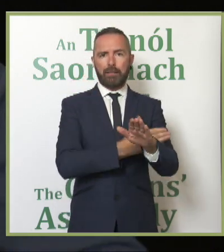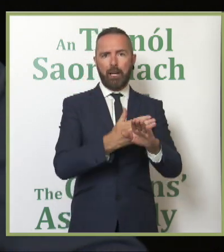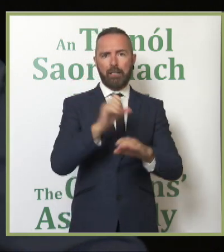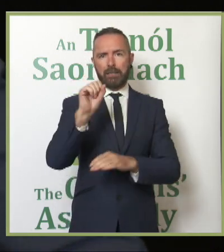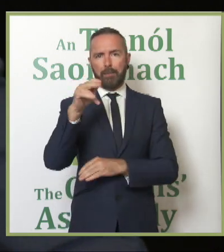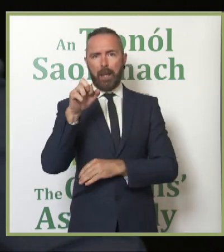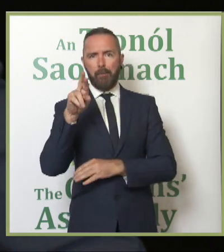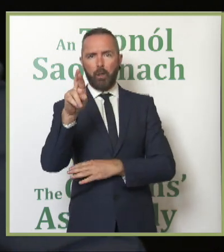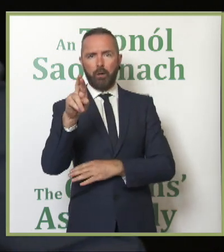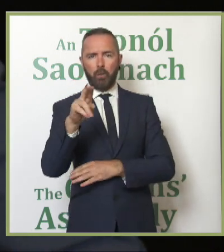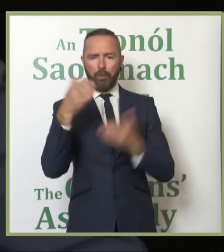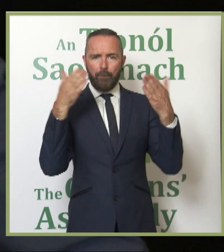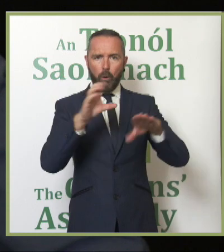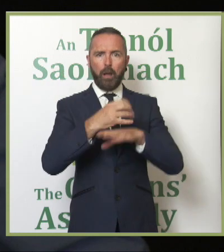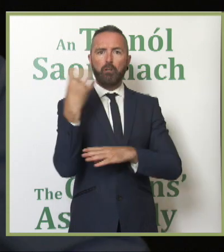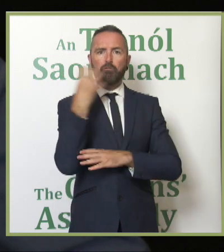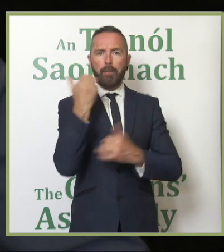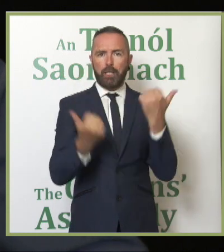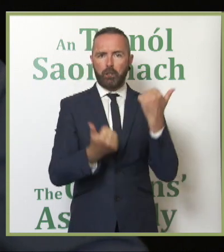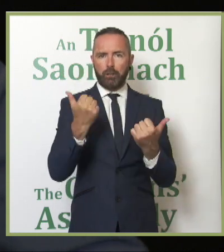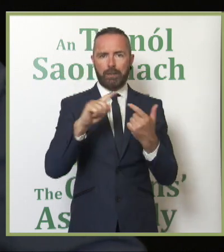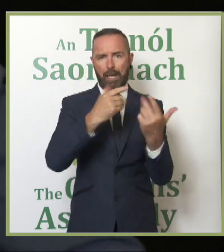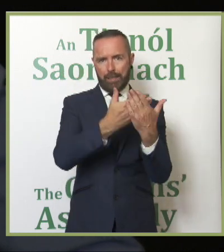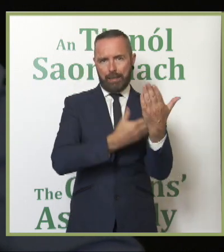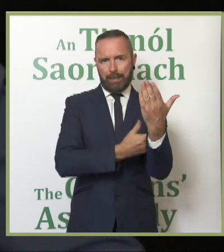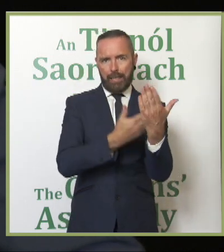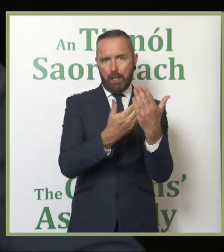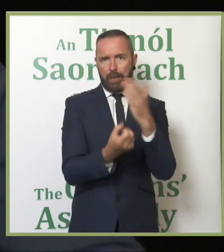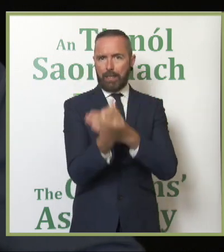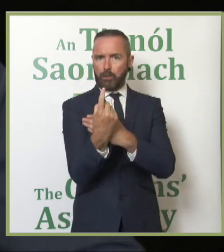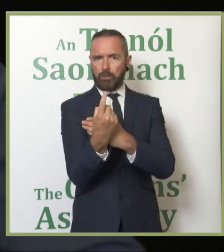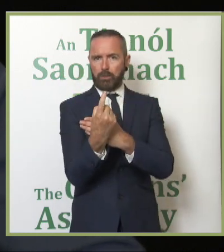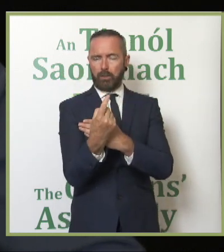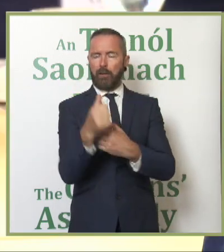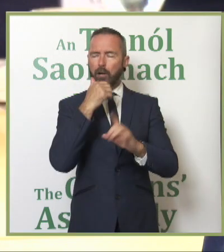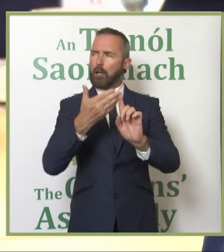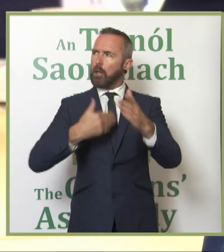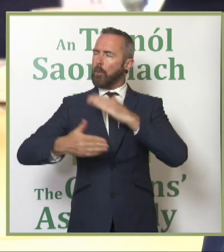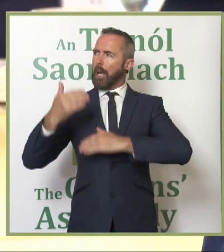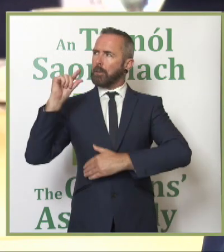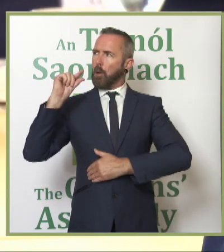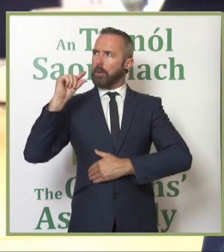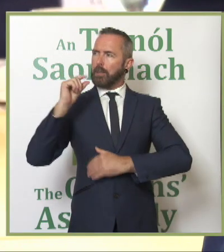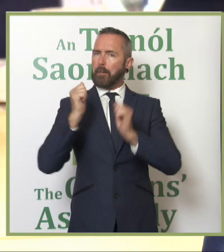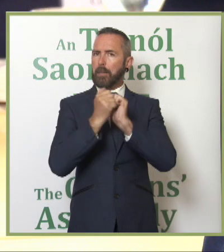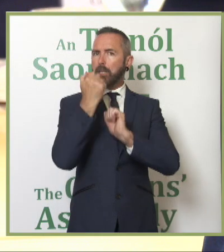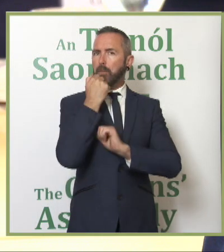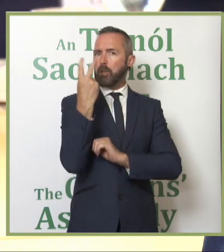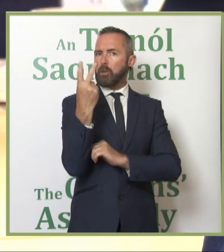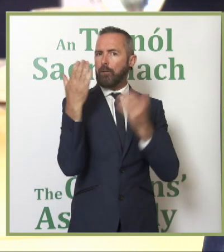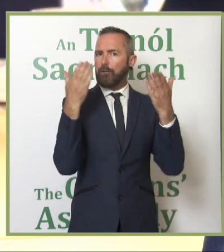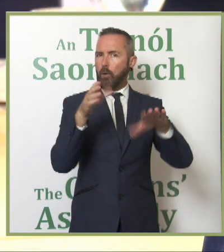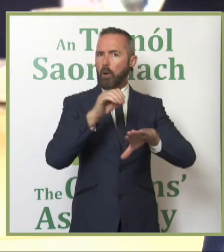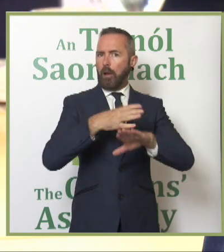justice issues and legal issues. And so I should backtrack a little bit by saying while the meeting number 2 in May is going to major on